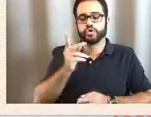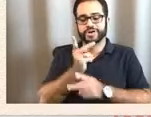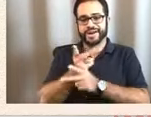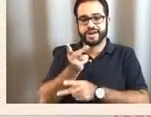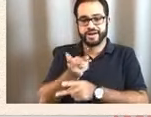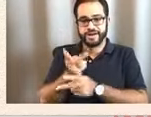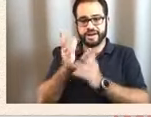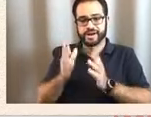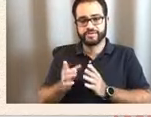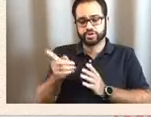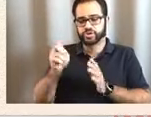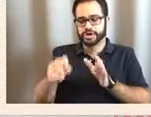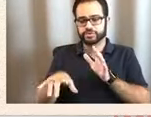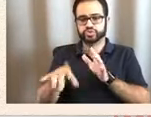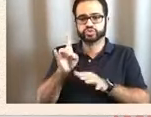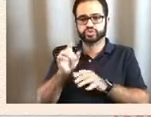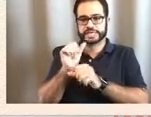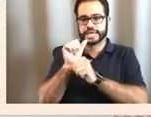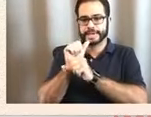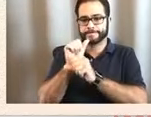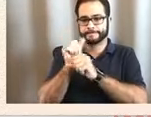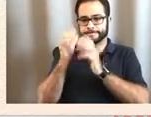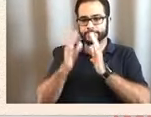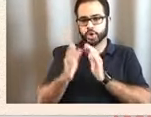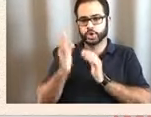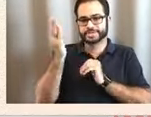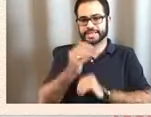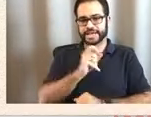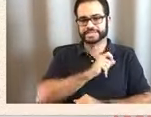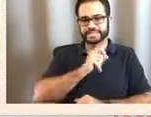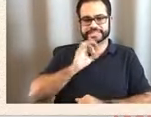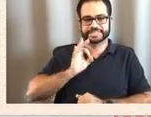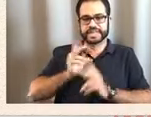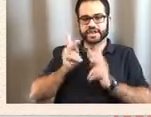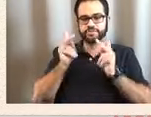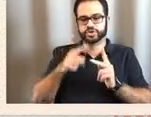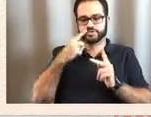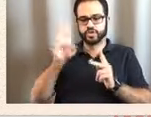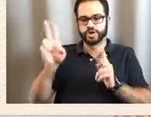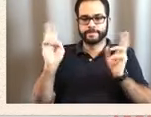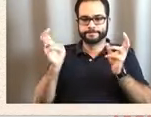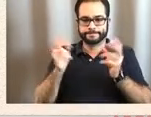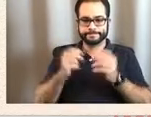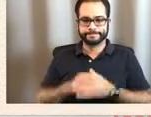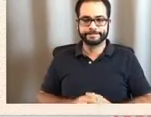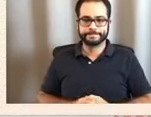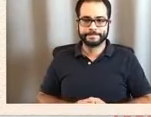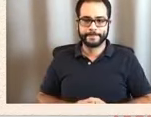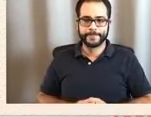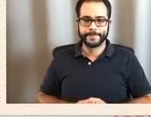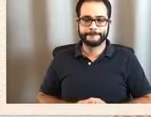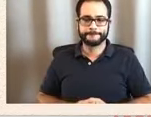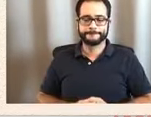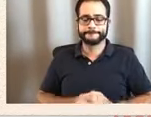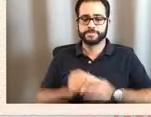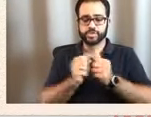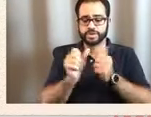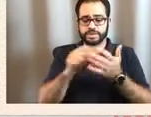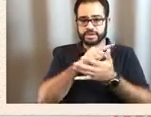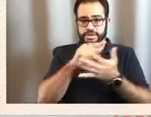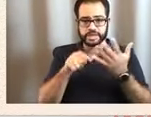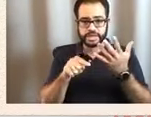choosing employee/staff person as their position title. With any of these options, remember